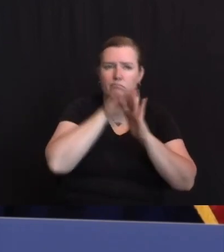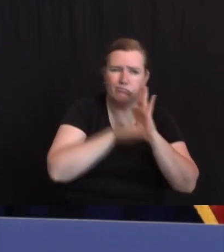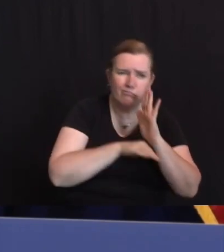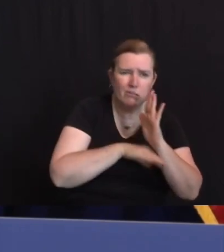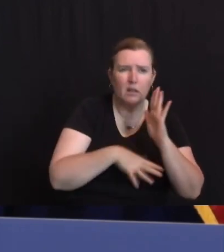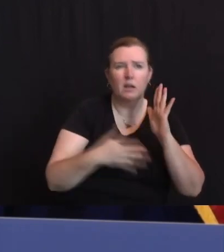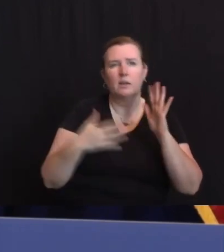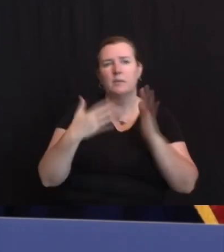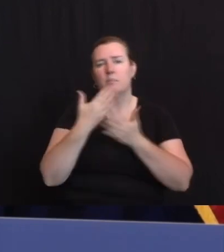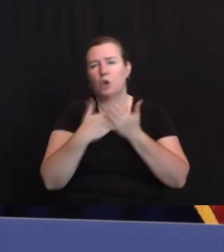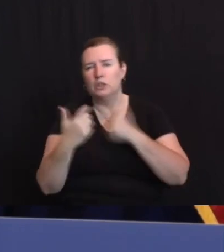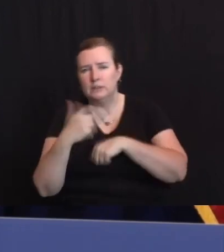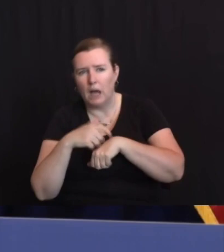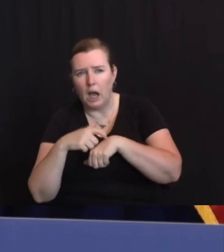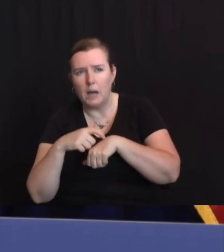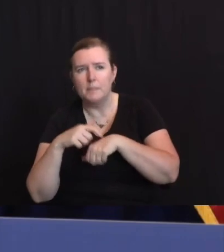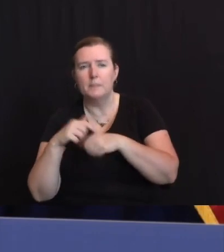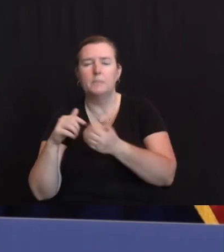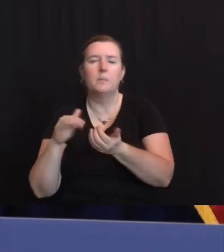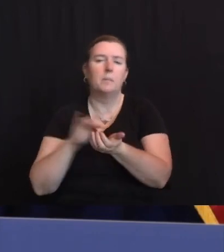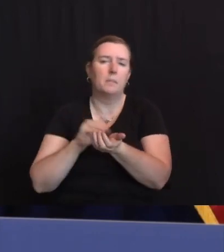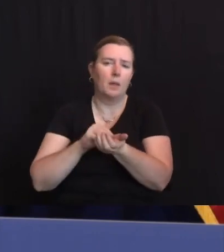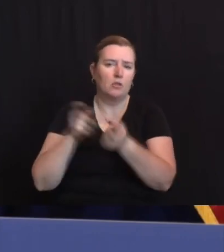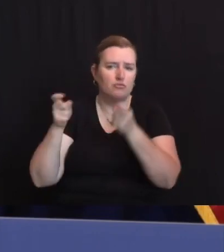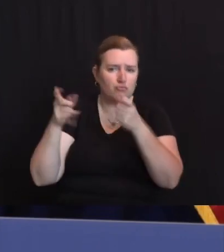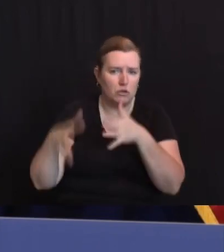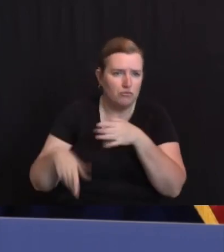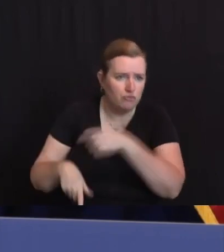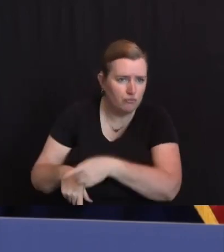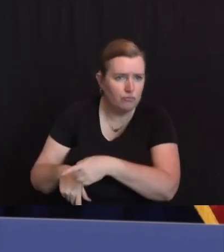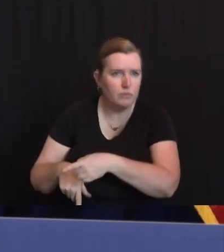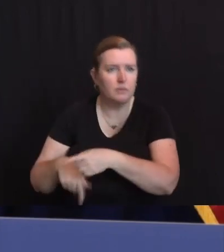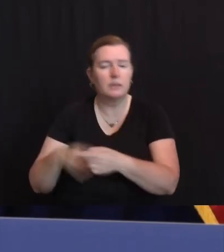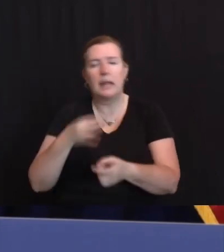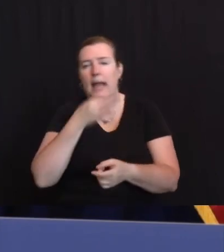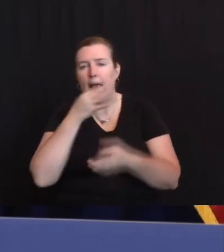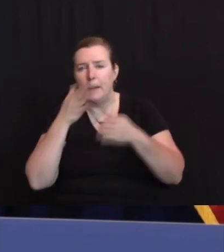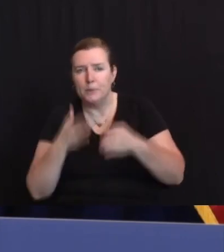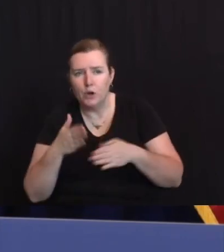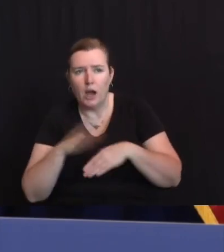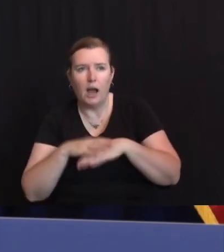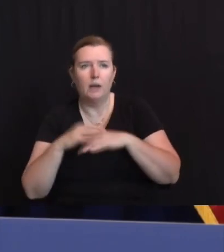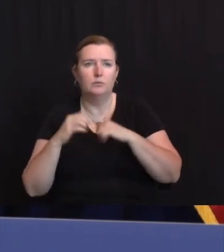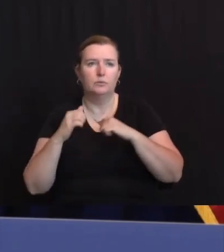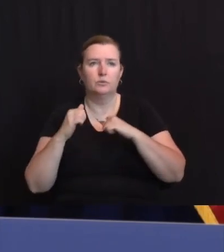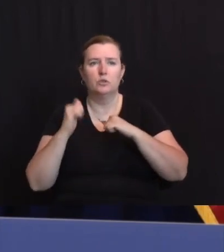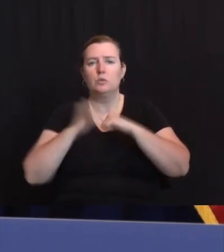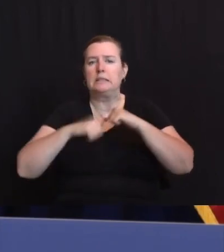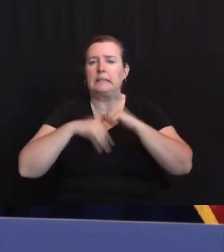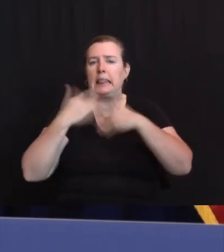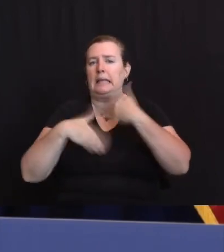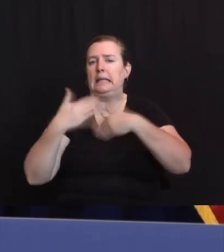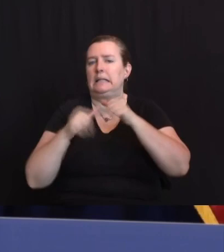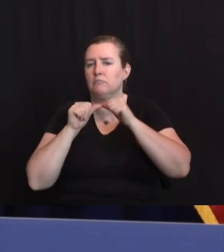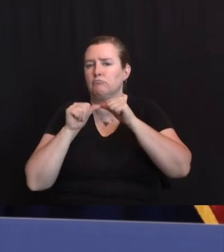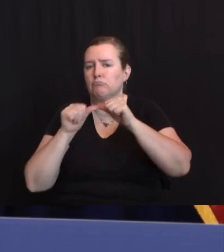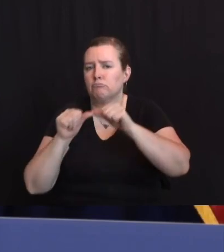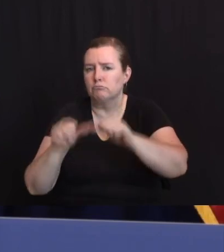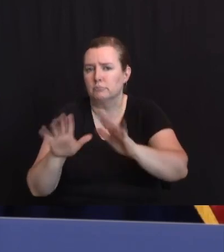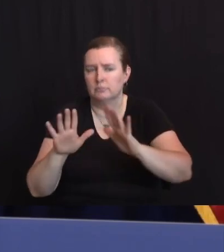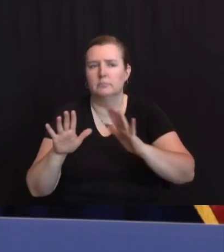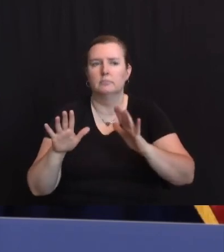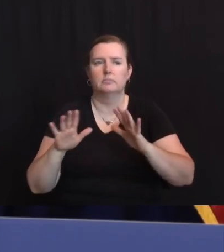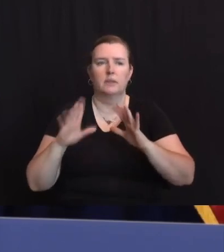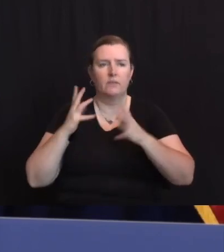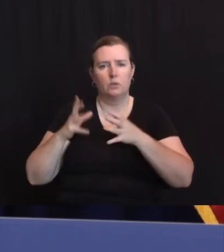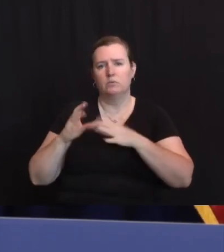matter experts in long-term care quality and resiliency, and it will be a consulting arm to help the